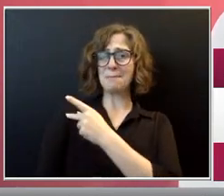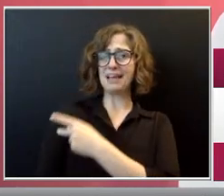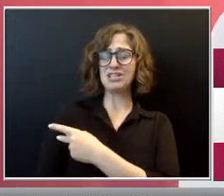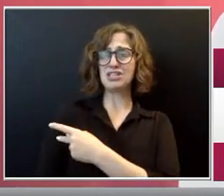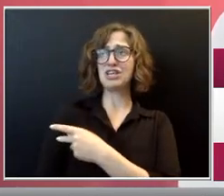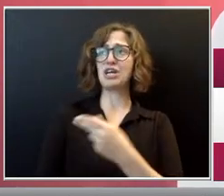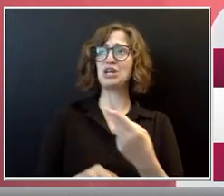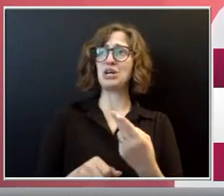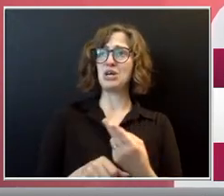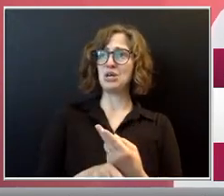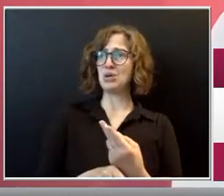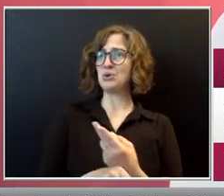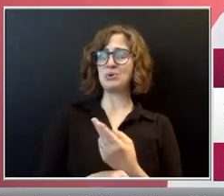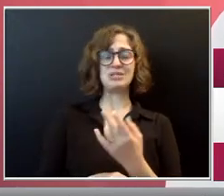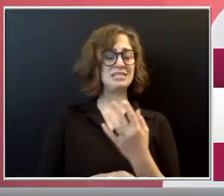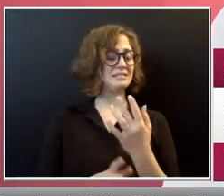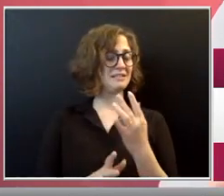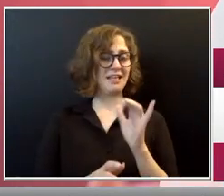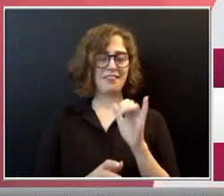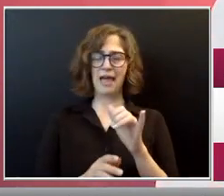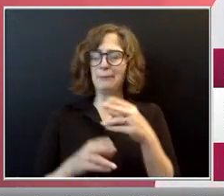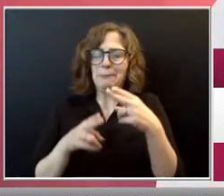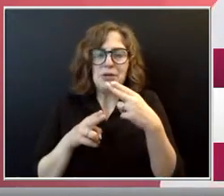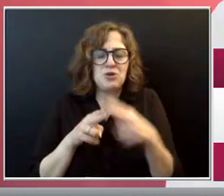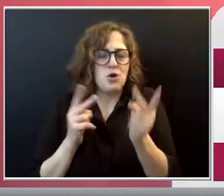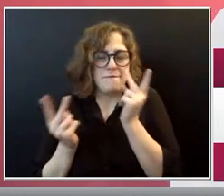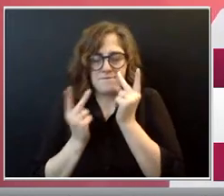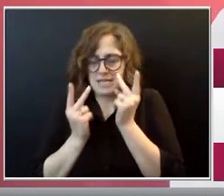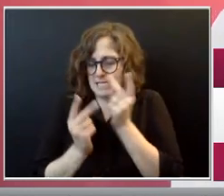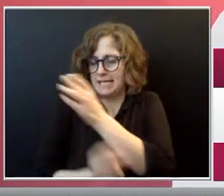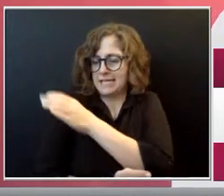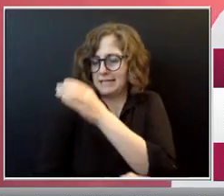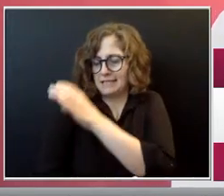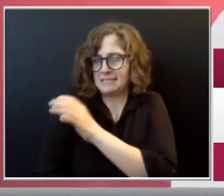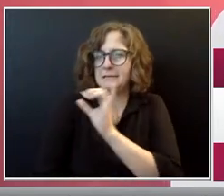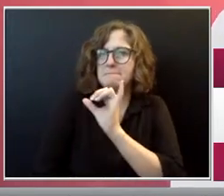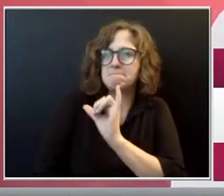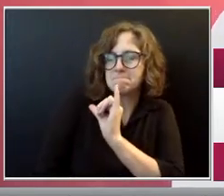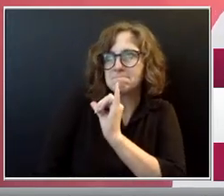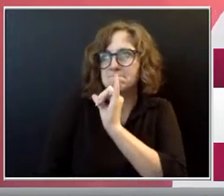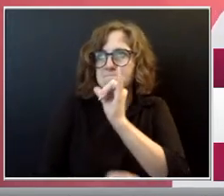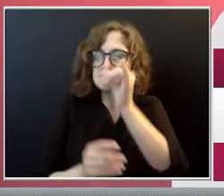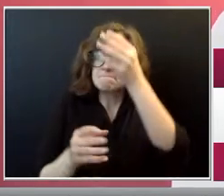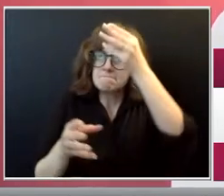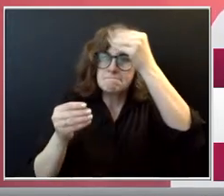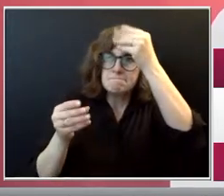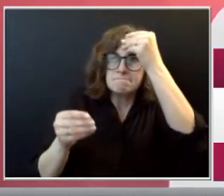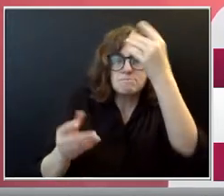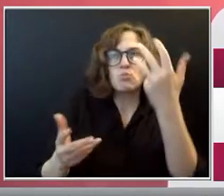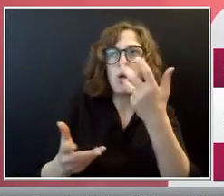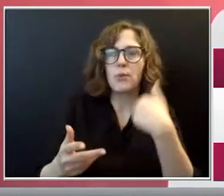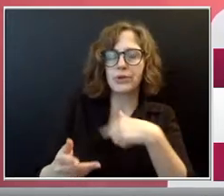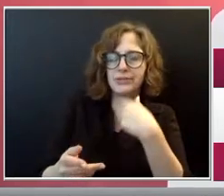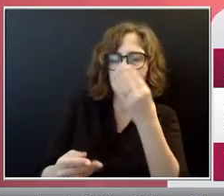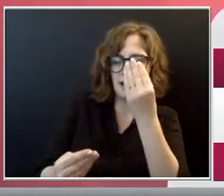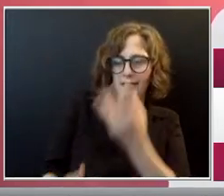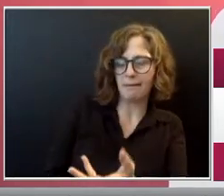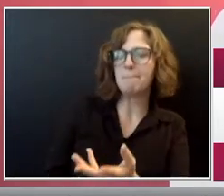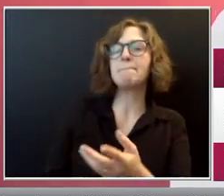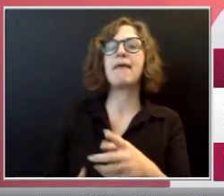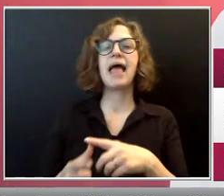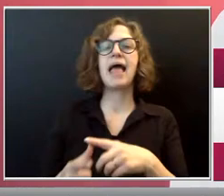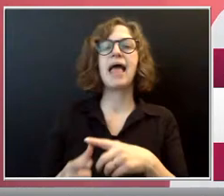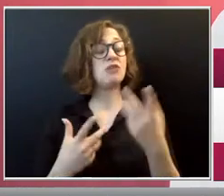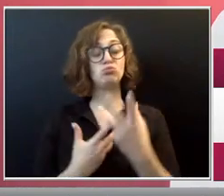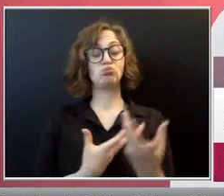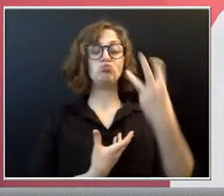busy clinic visit and take ownership of that issue and really implement sustainable life